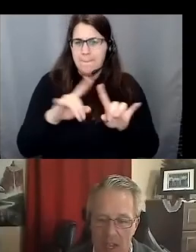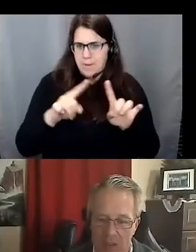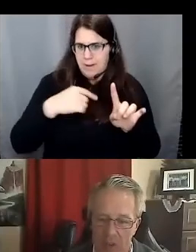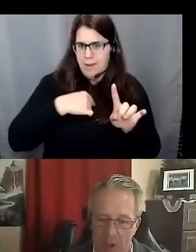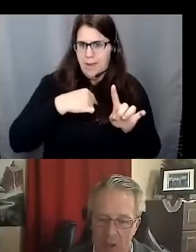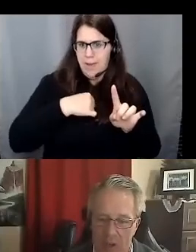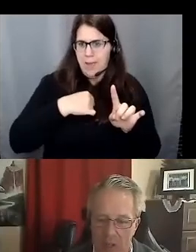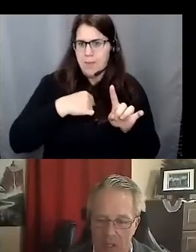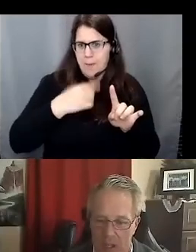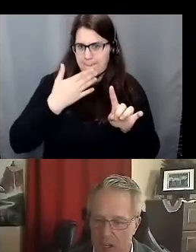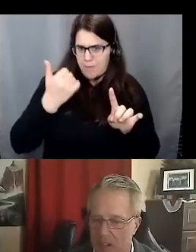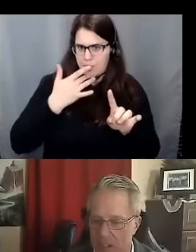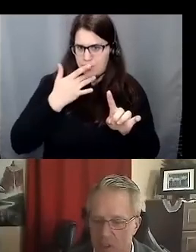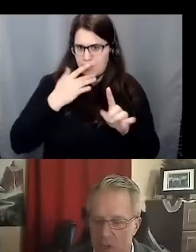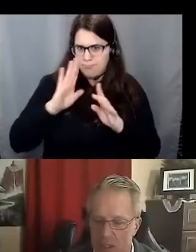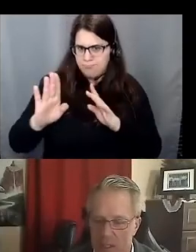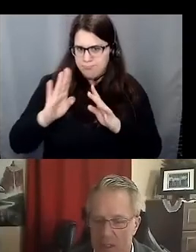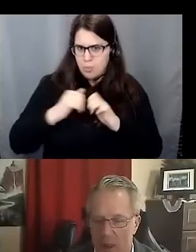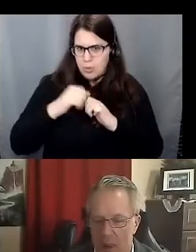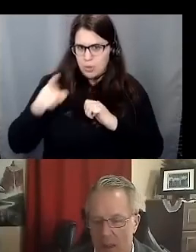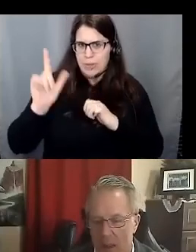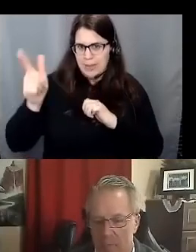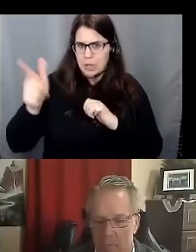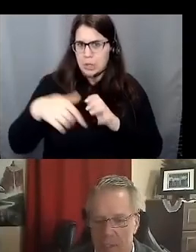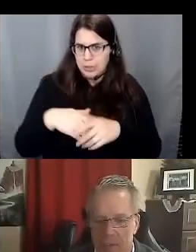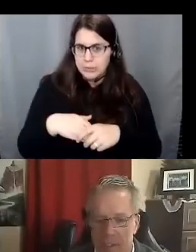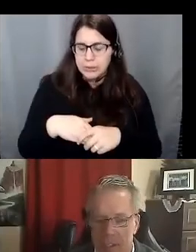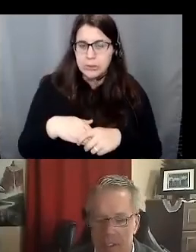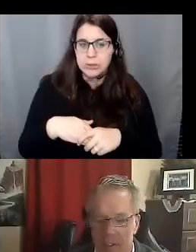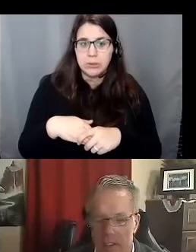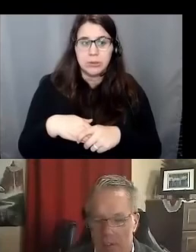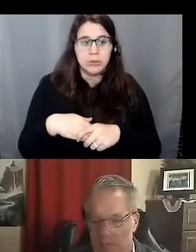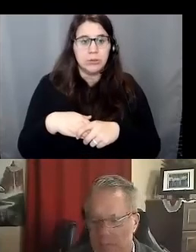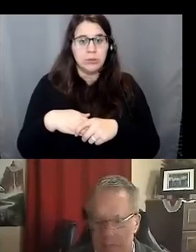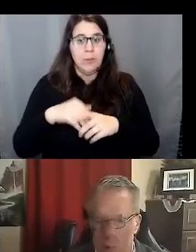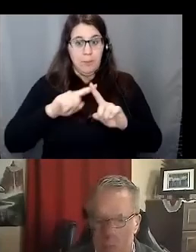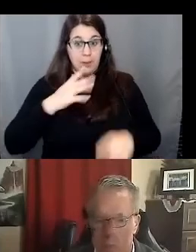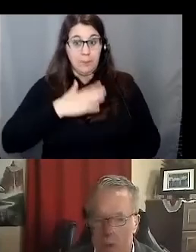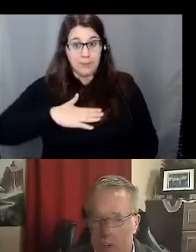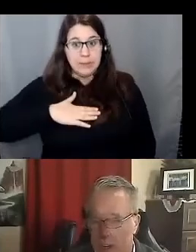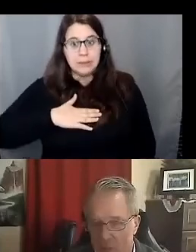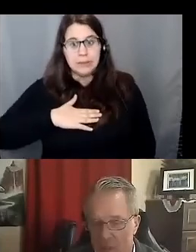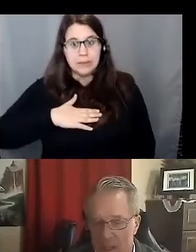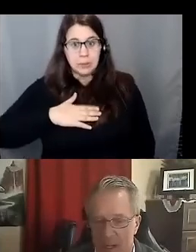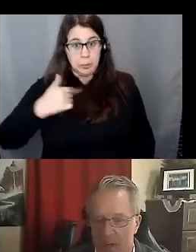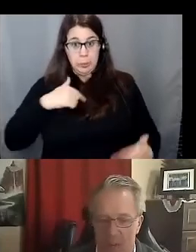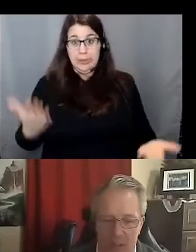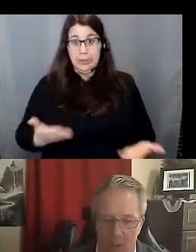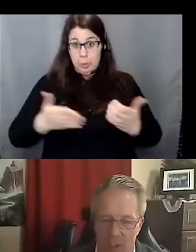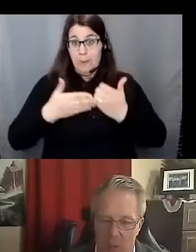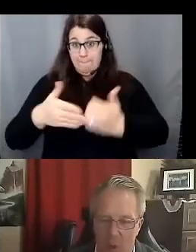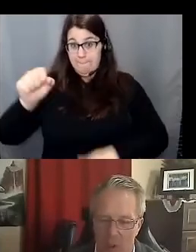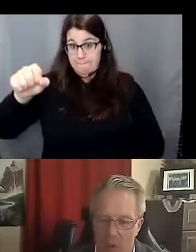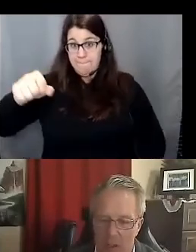offline after the webinar and contact you directly. But definitely, you know, we're here to help. I am